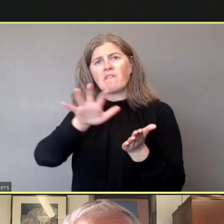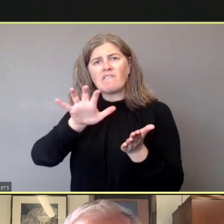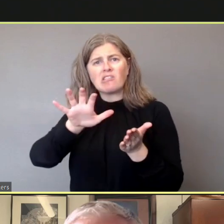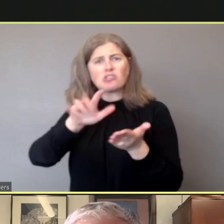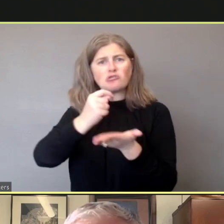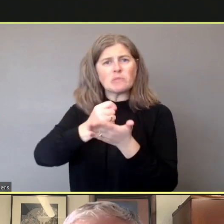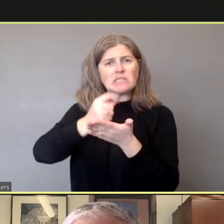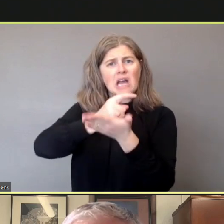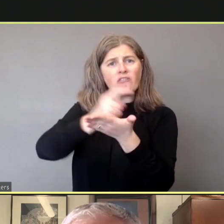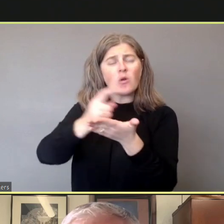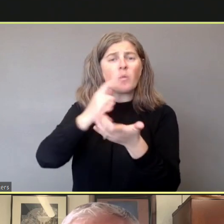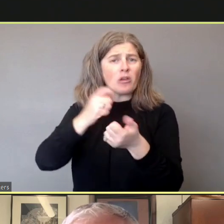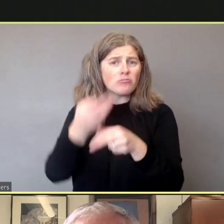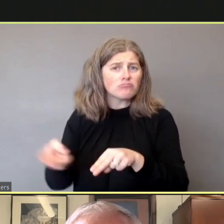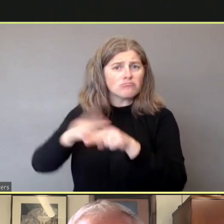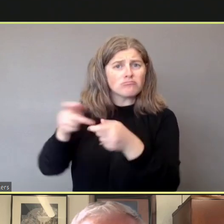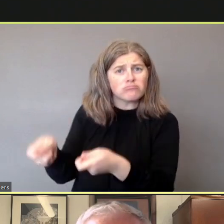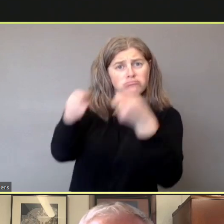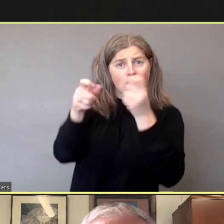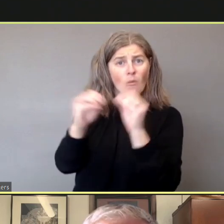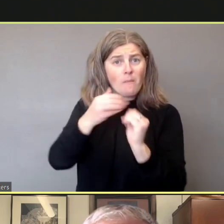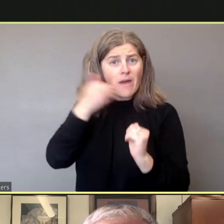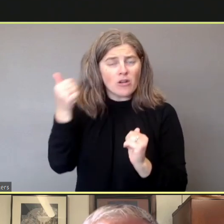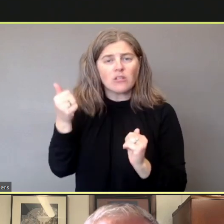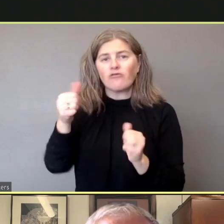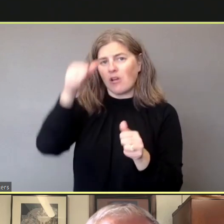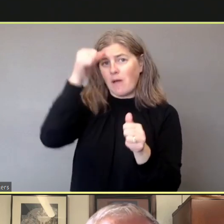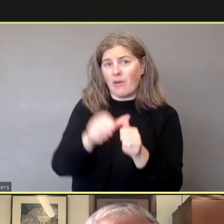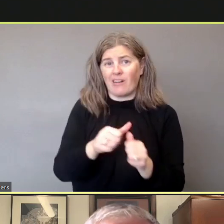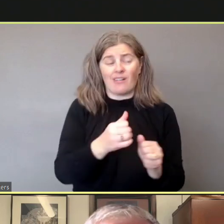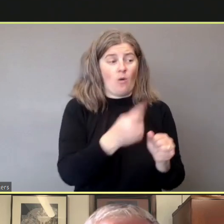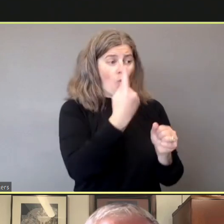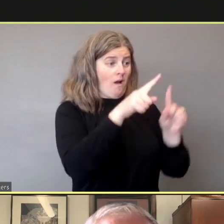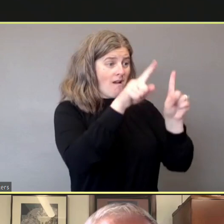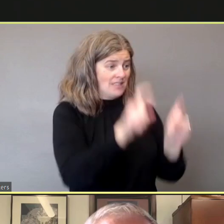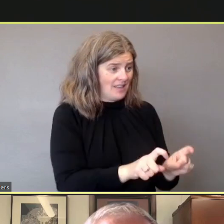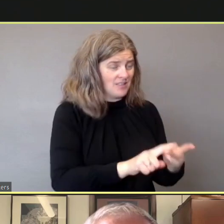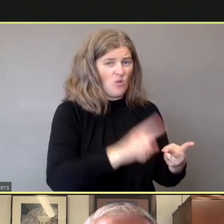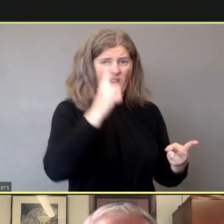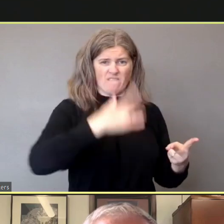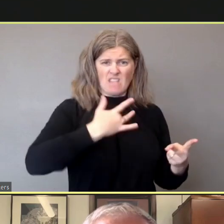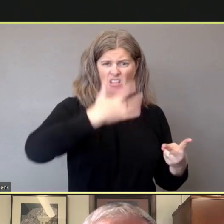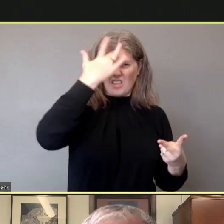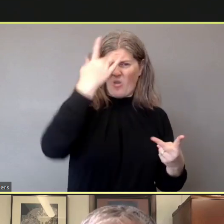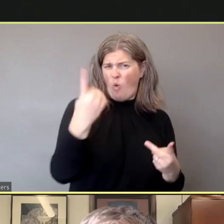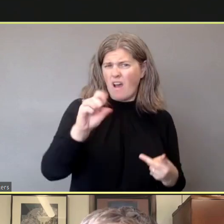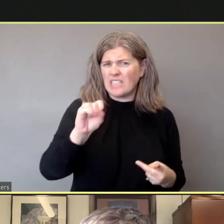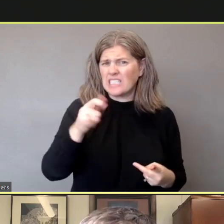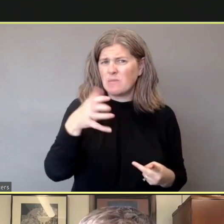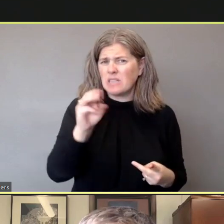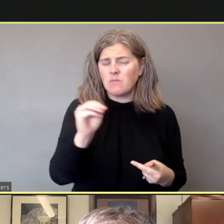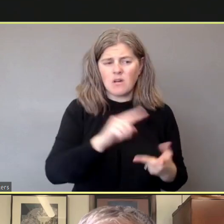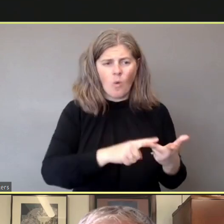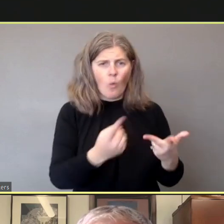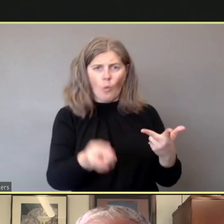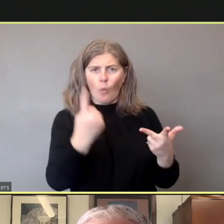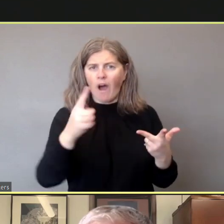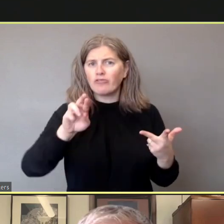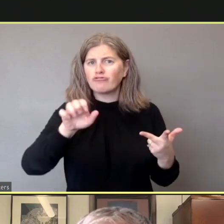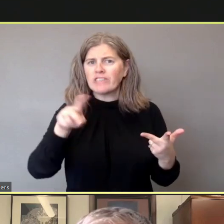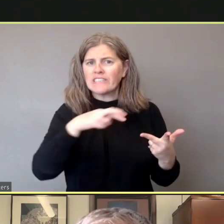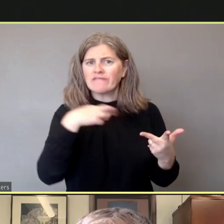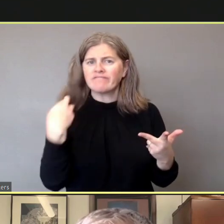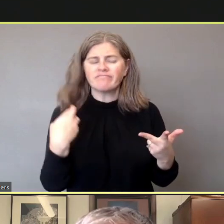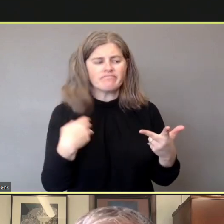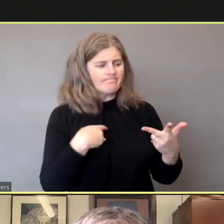can do even better with that, but remember that one test, one symptom, one risk factor. And